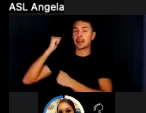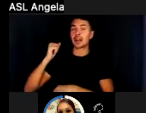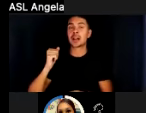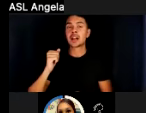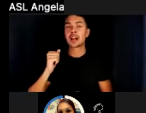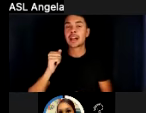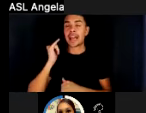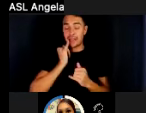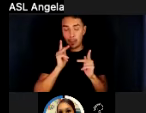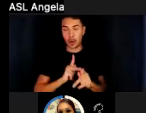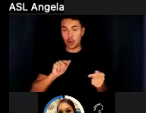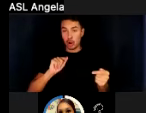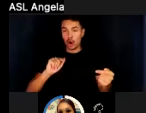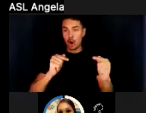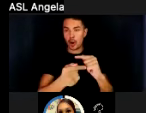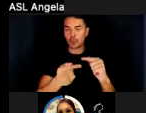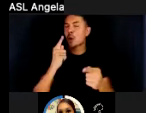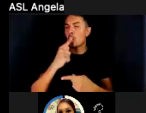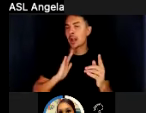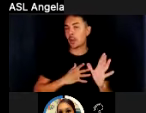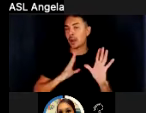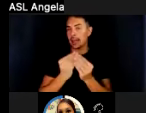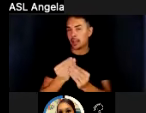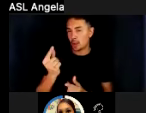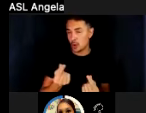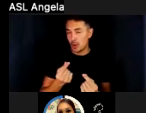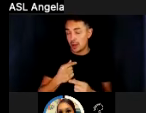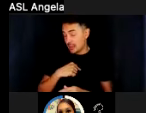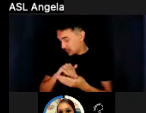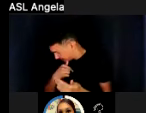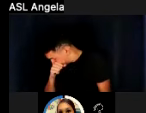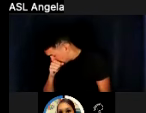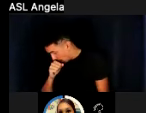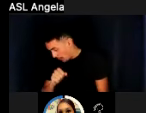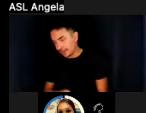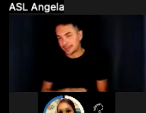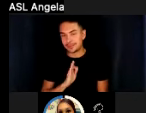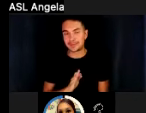crimes, right? Now, of course, I am not familiar with every single